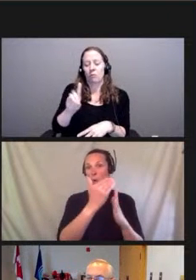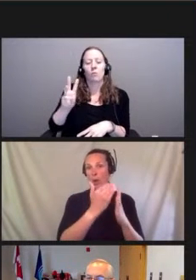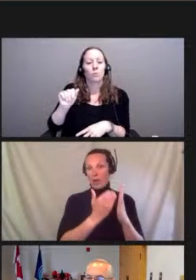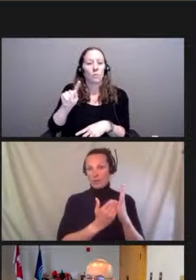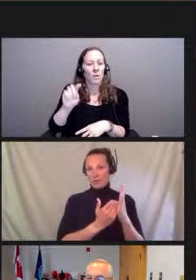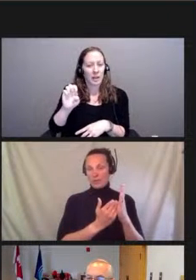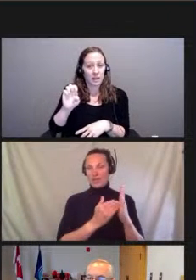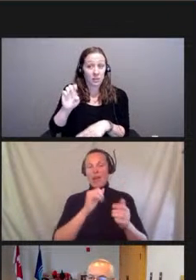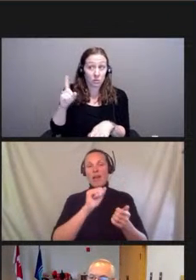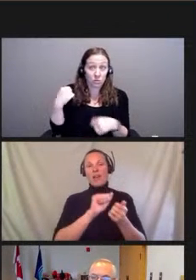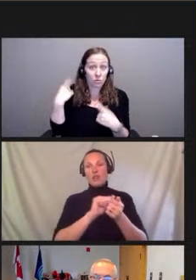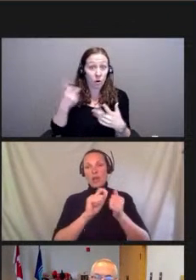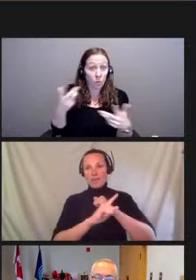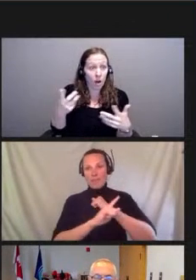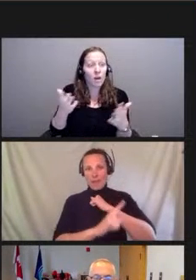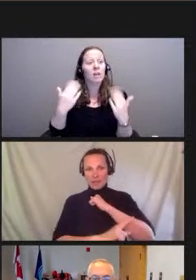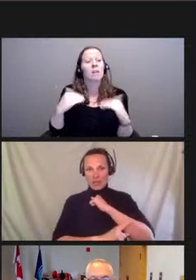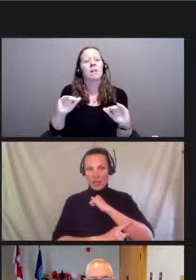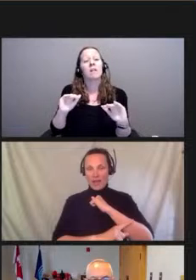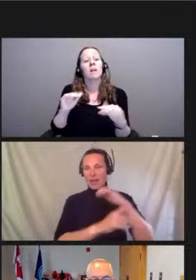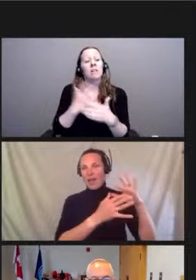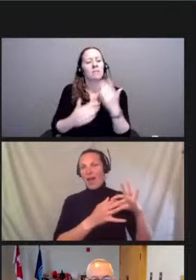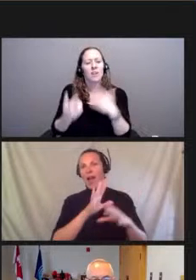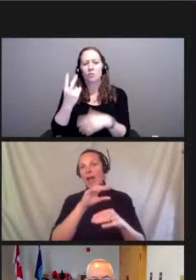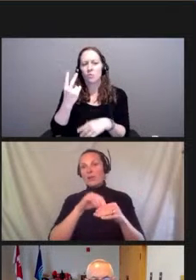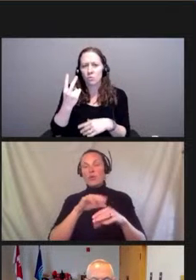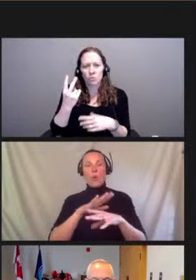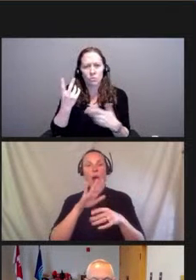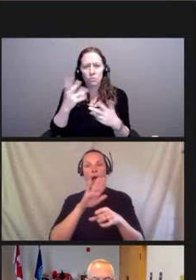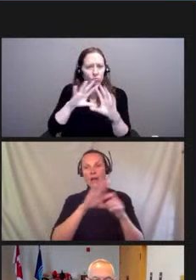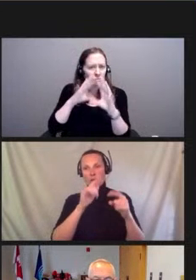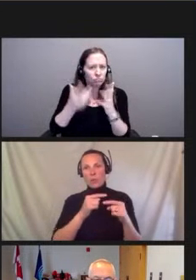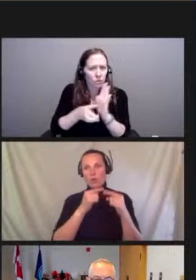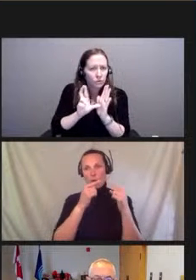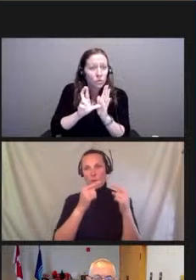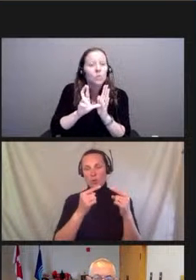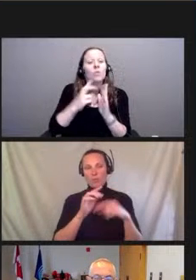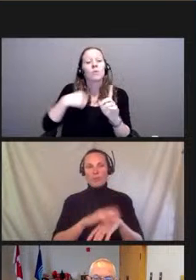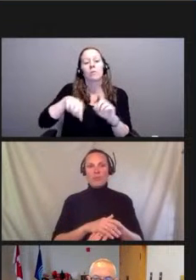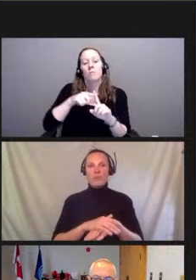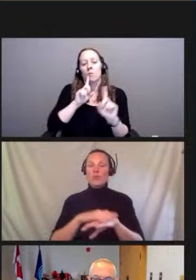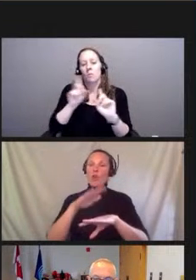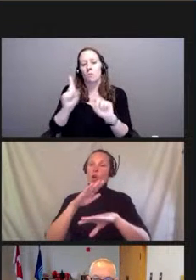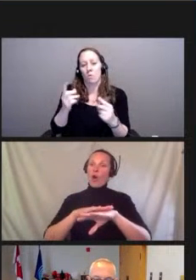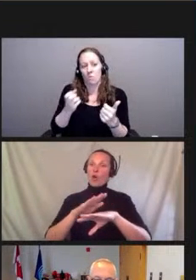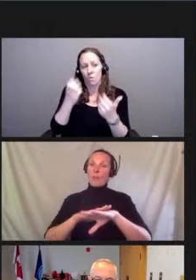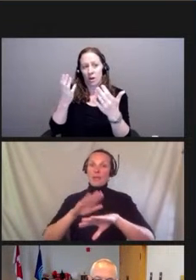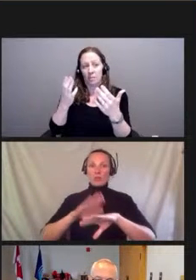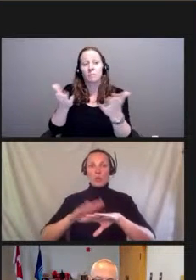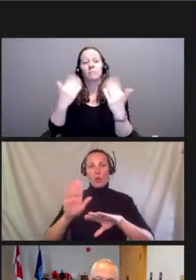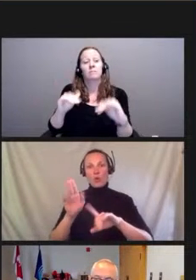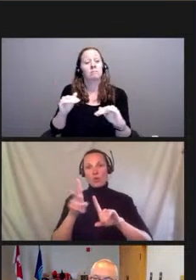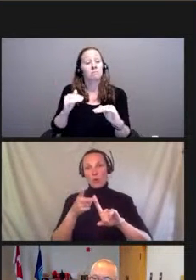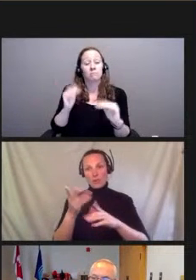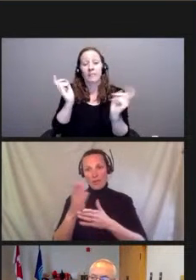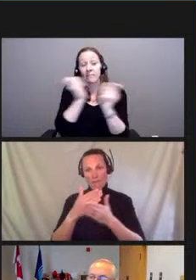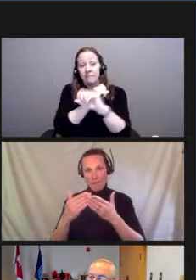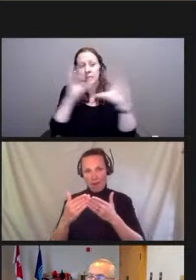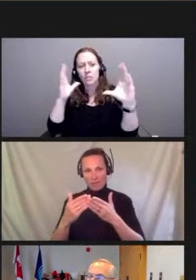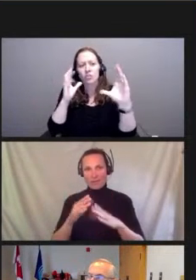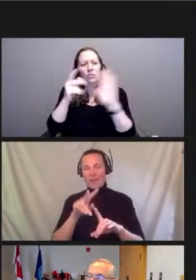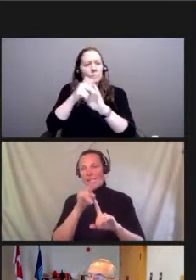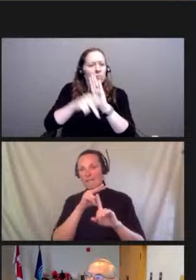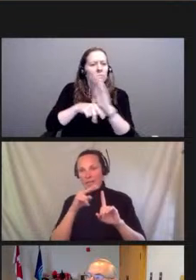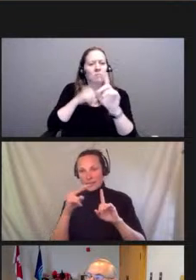an overview of Phase 2 and the report recommendations, the proposed vision statement, guiding principles and goals for the master